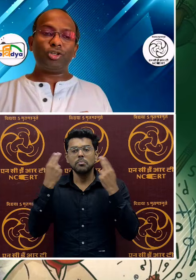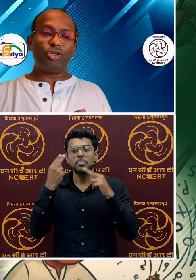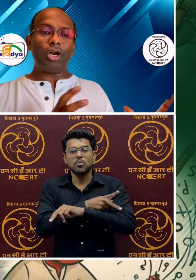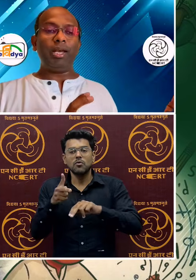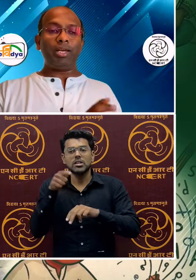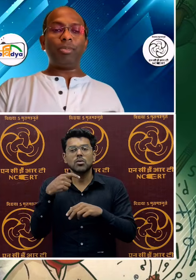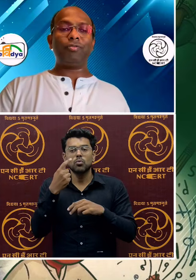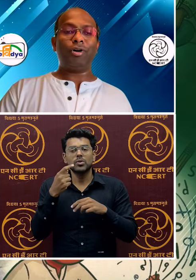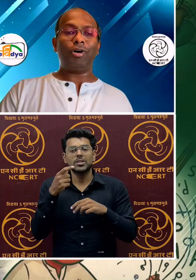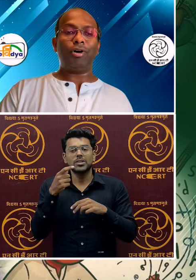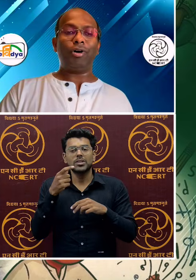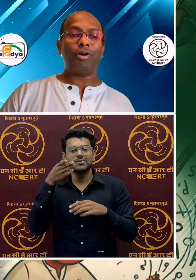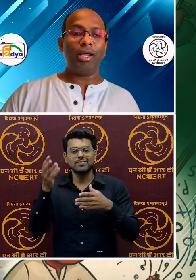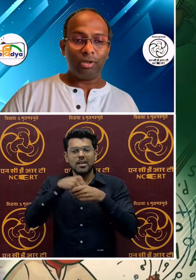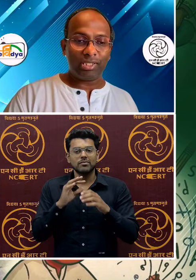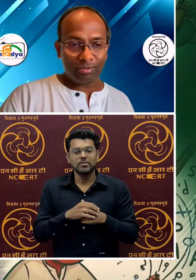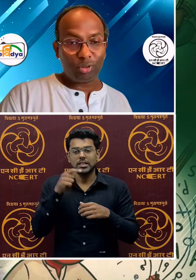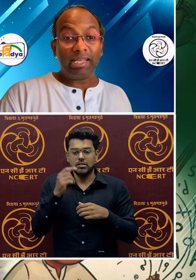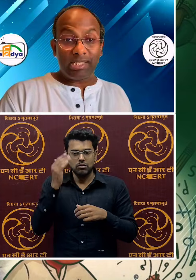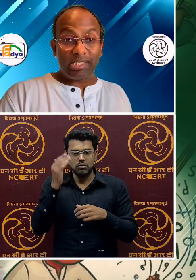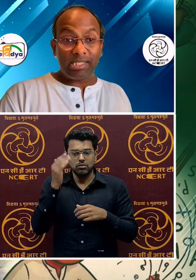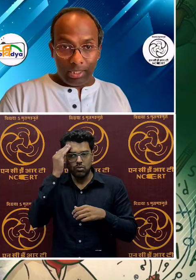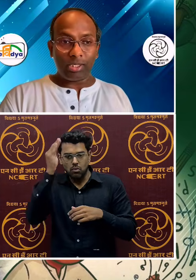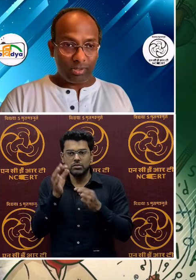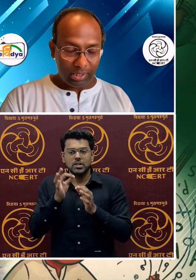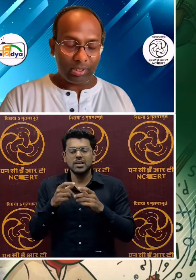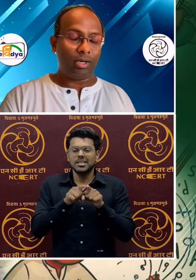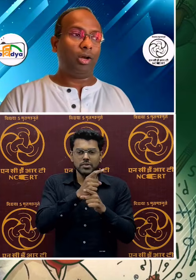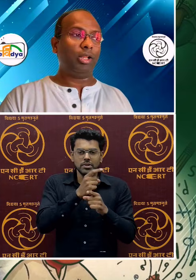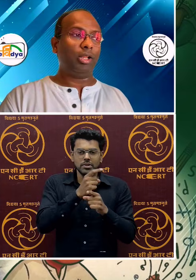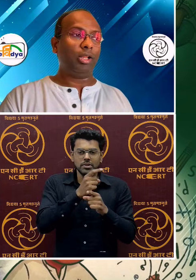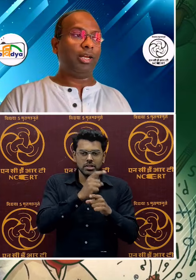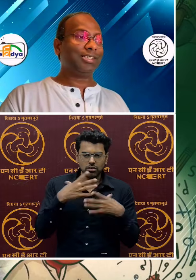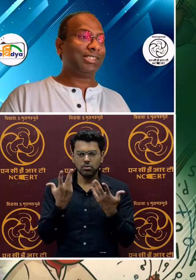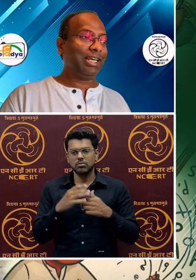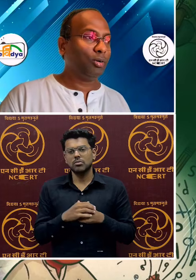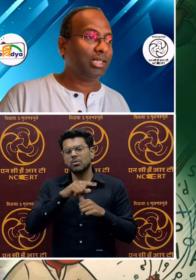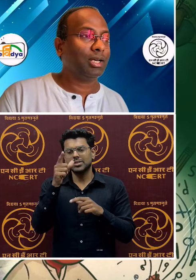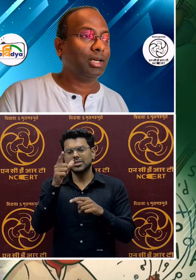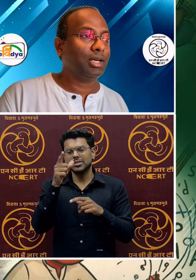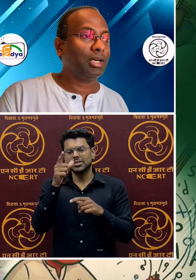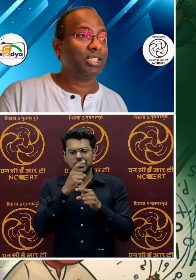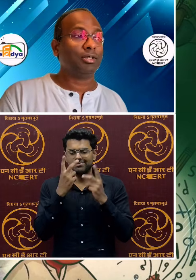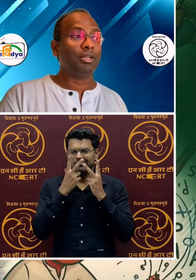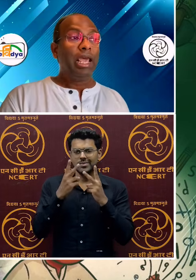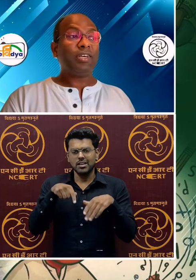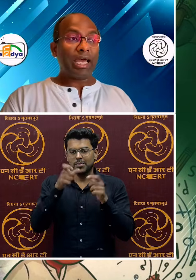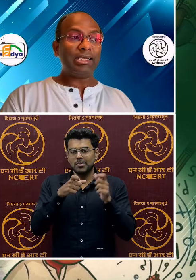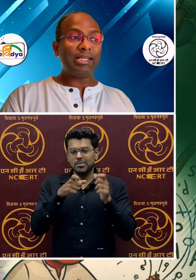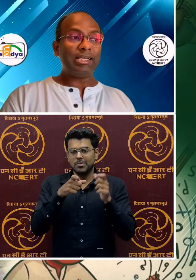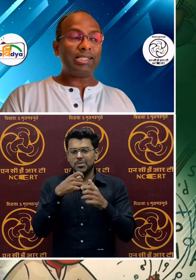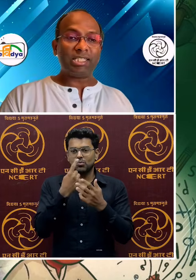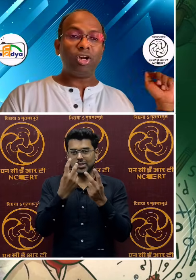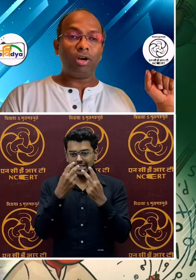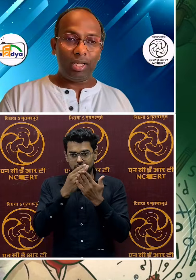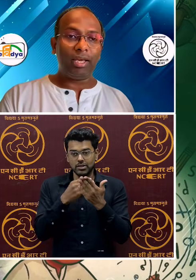reading should not be a determiner for knowledge of the child. So That's right. as teachers, as all the teachers are seeing today's session, if a